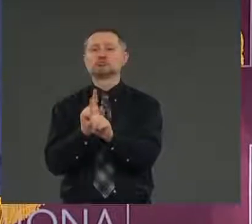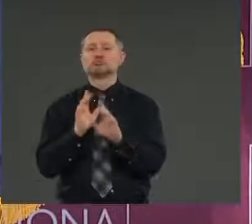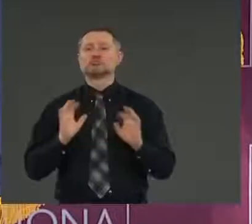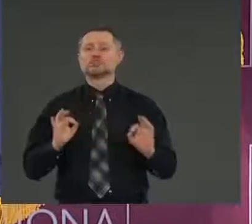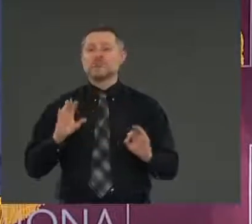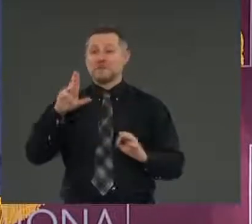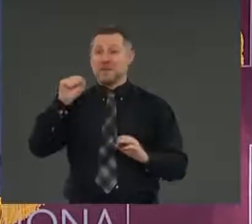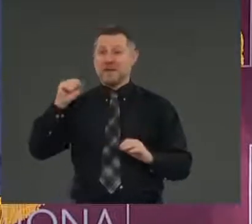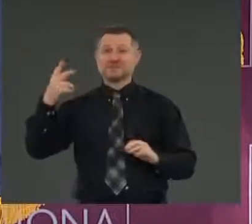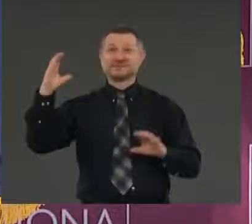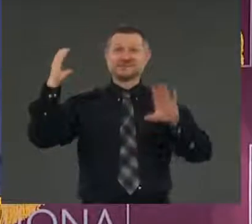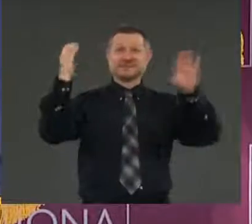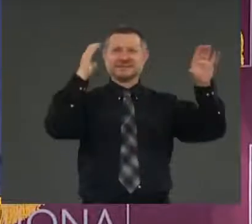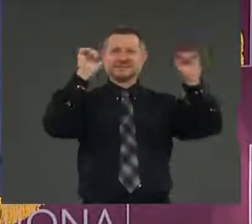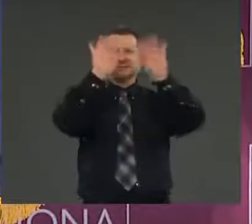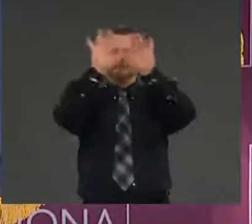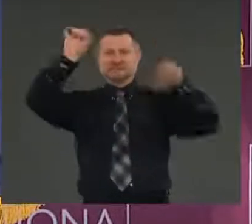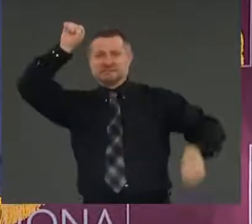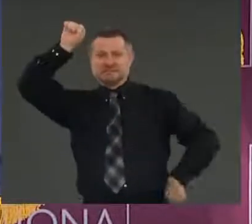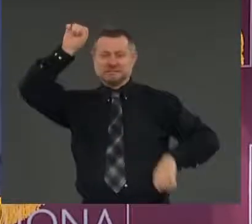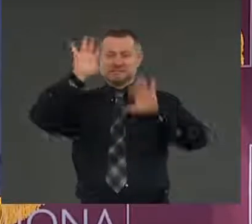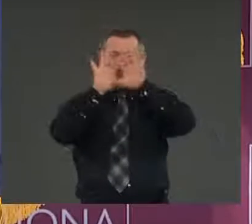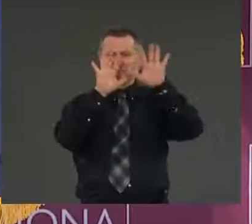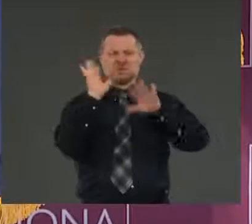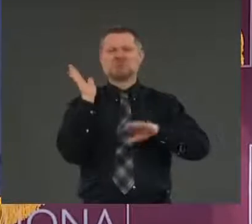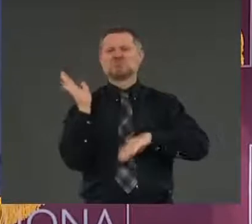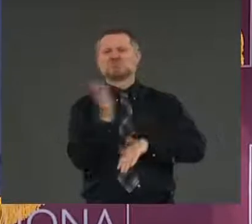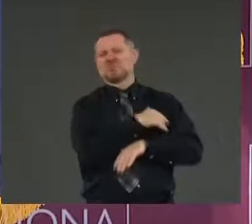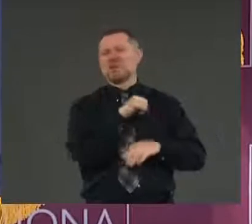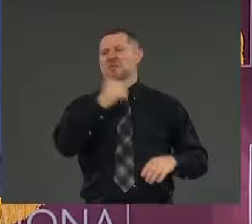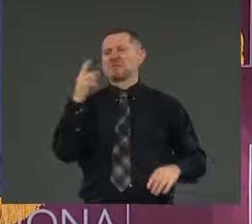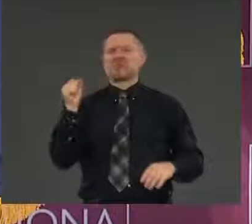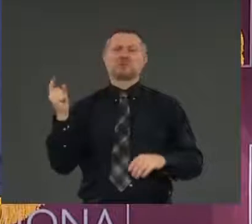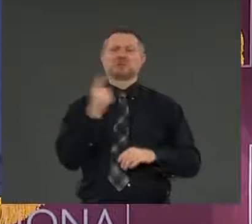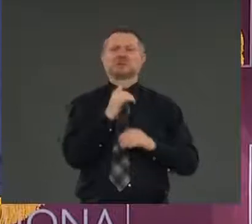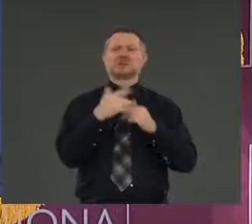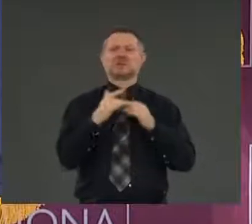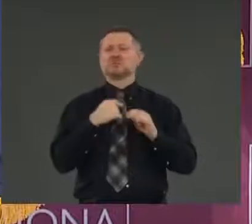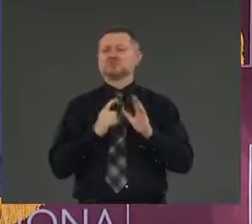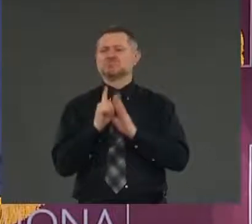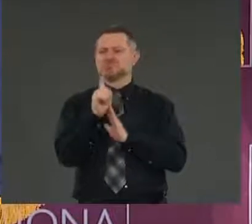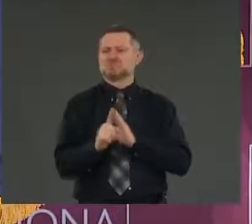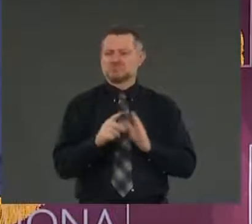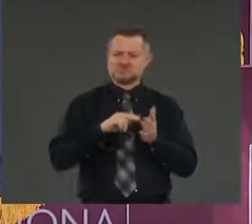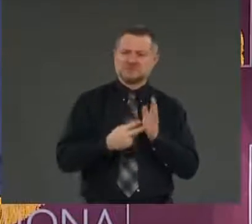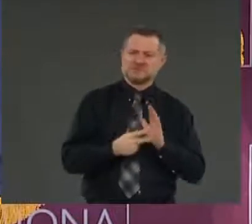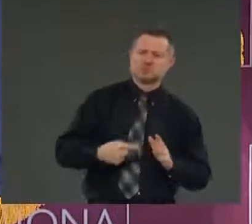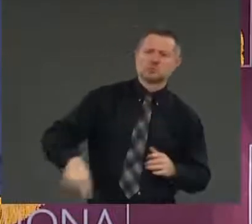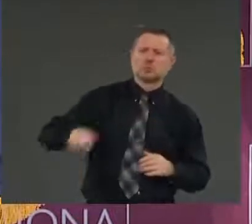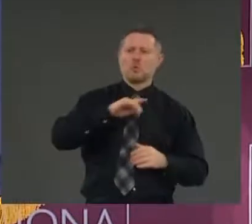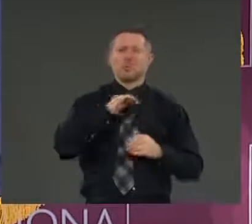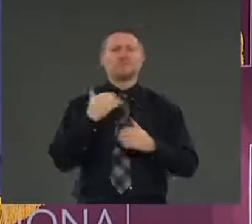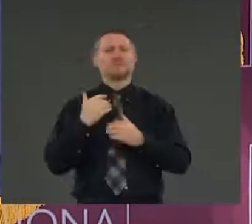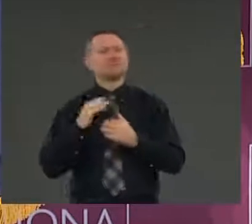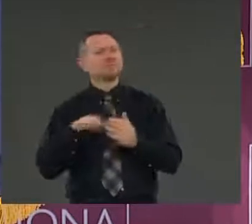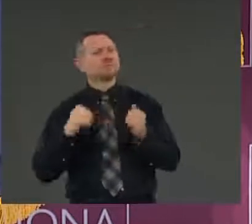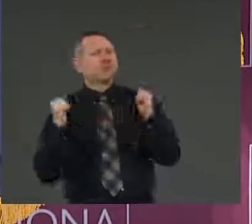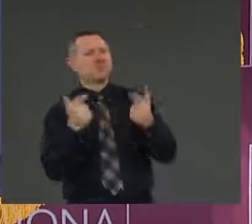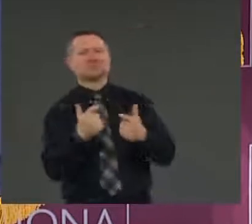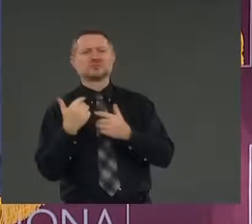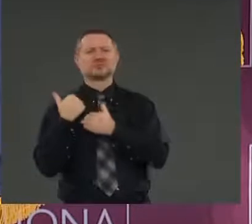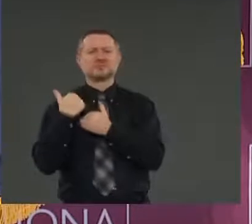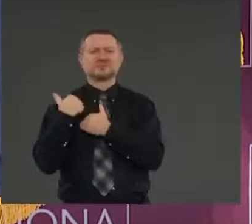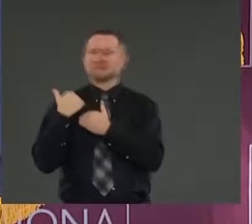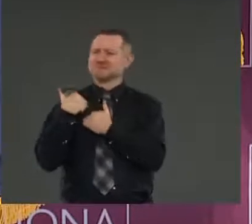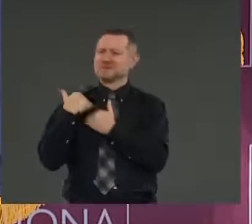be responsible, wait for the next one. So people will be part of that also. Also remember this. This is